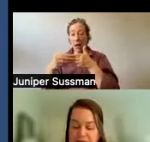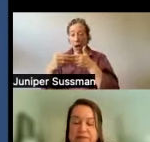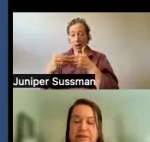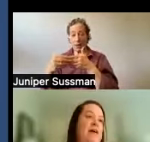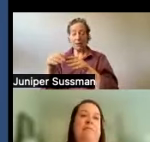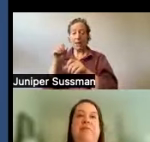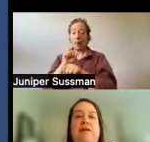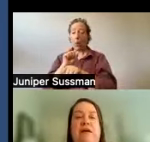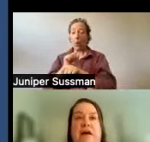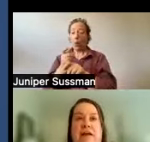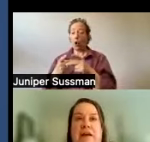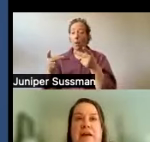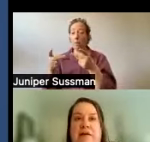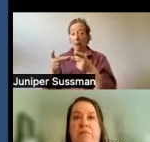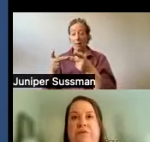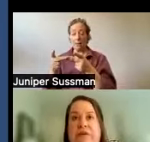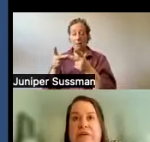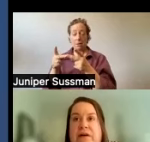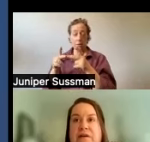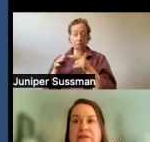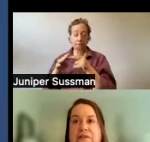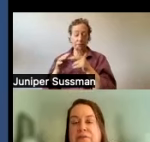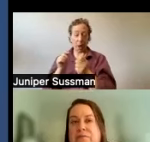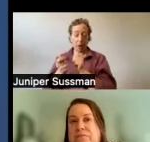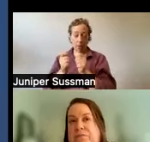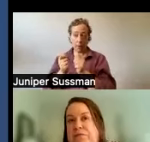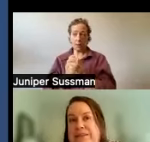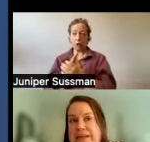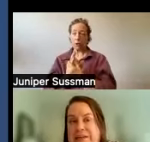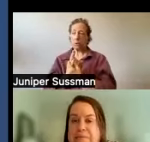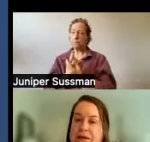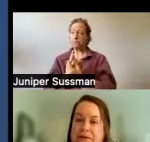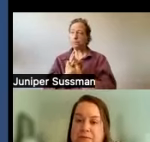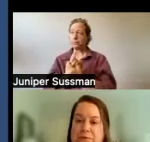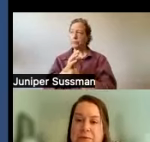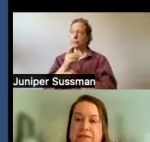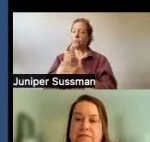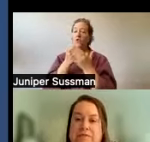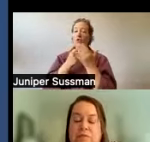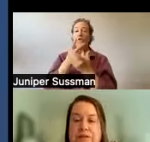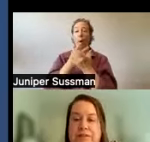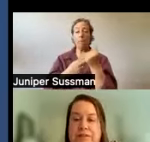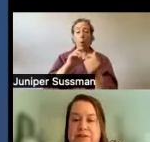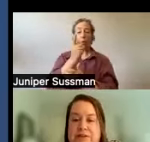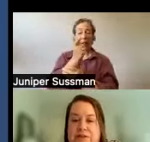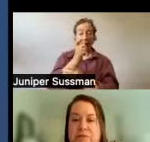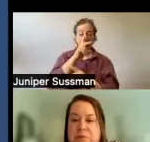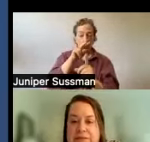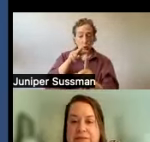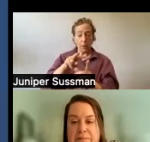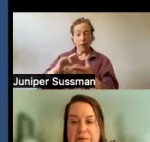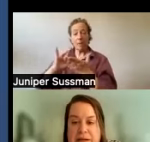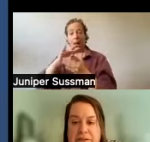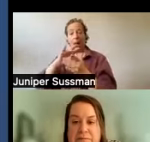in particular. And I'm wondering, you know, both from a legal and a medical perspective, to what extent should